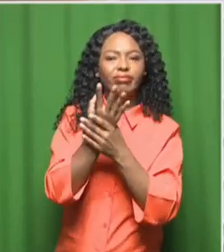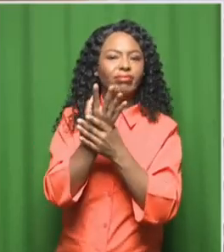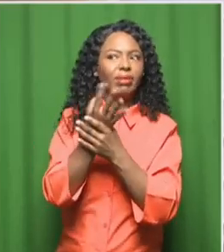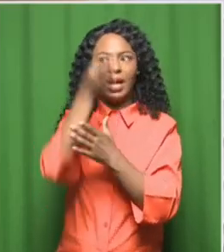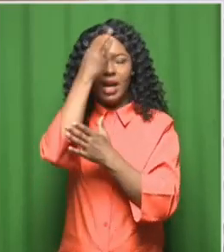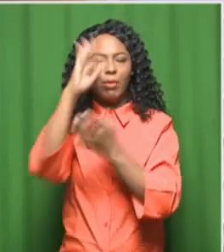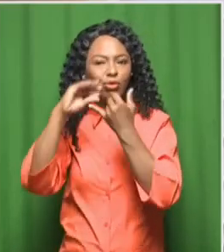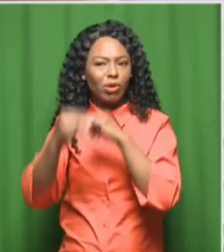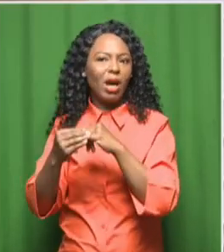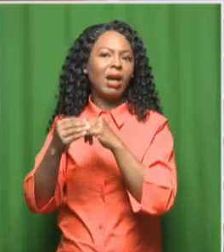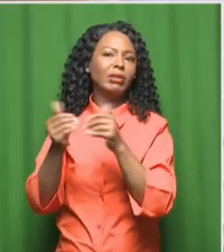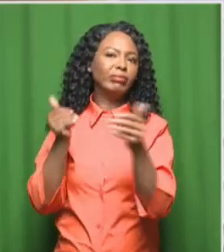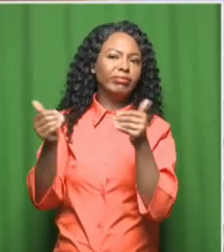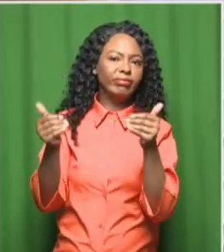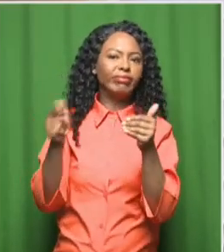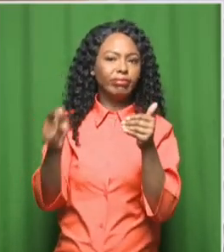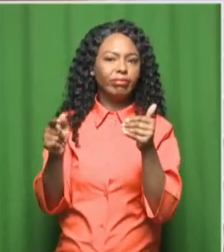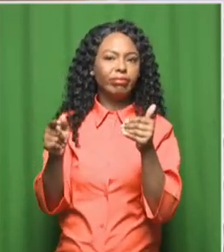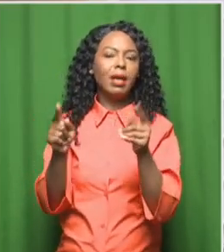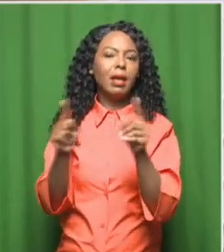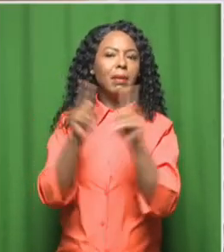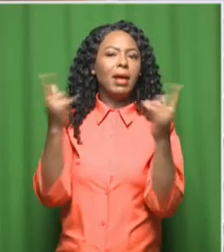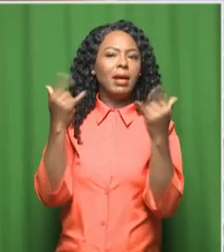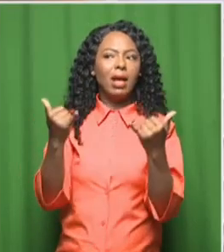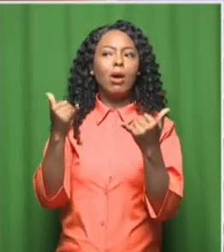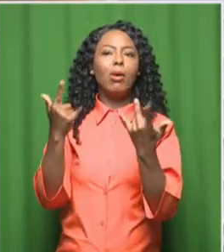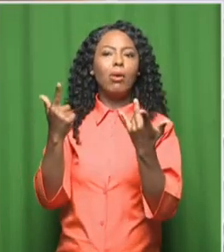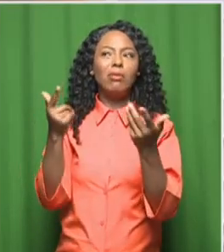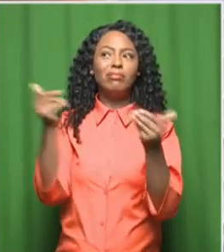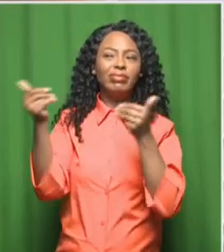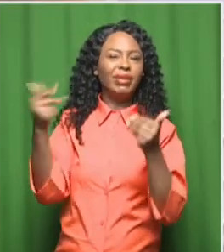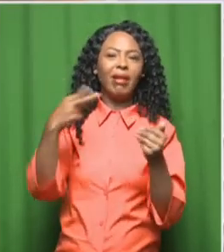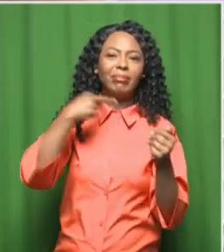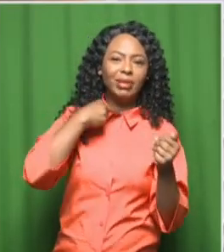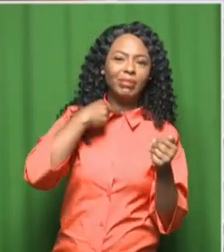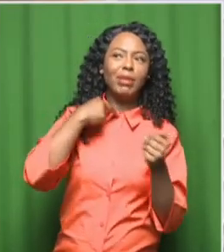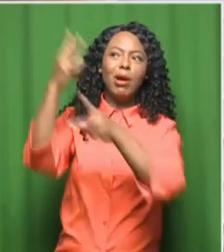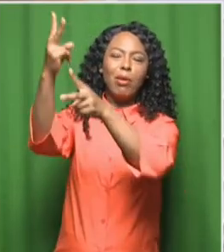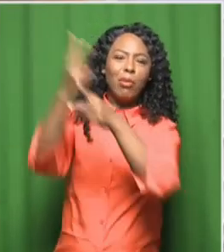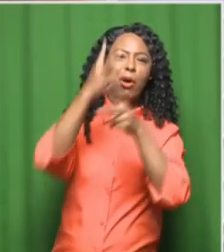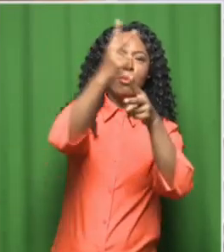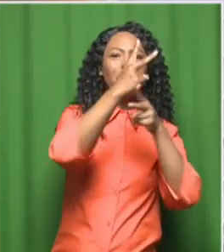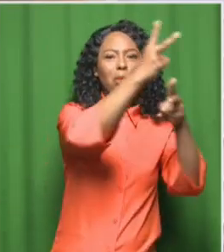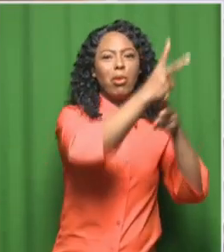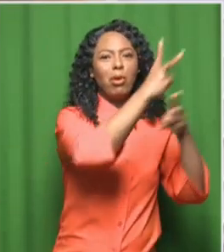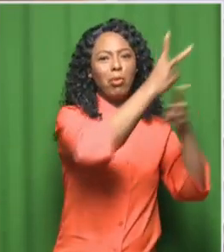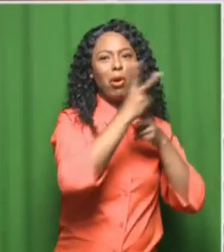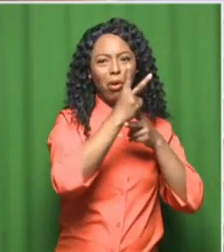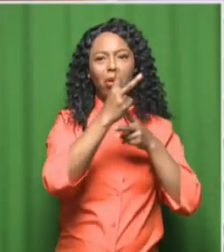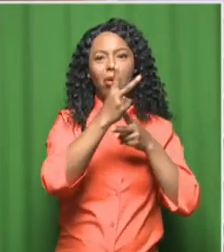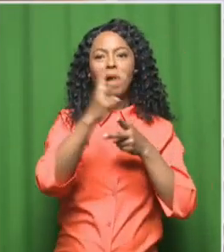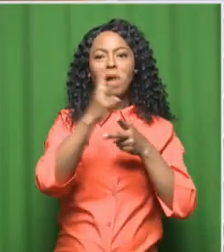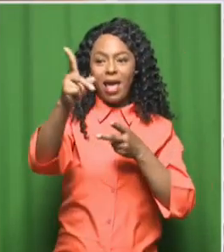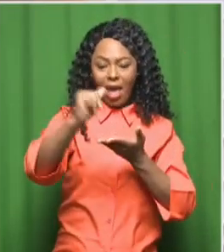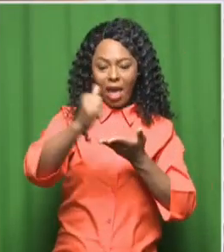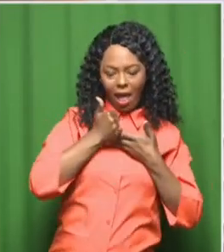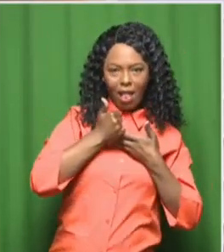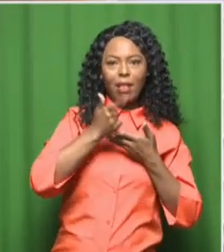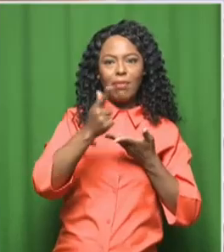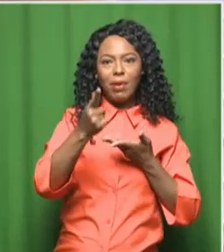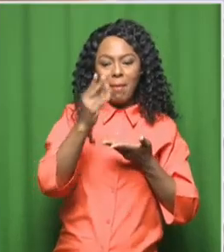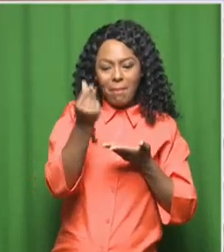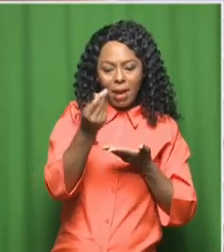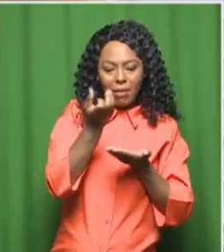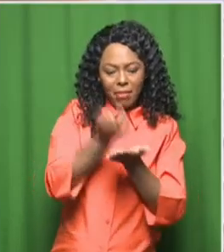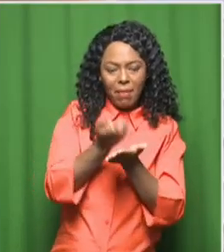run out of room in that you end up having to borrow, just to keep the economy going. And without growth, you not have